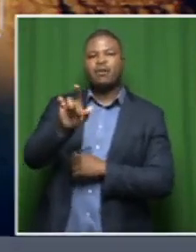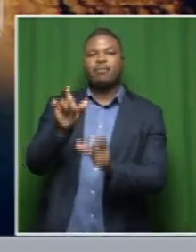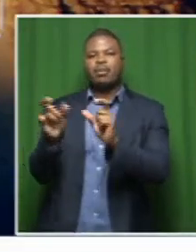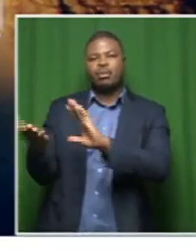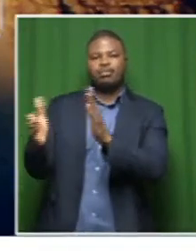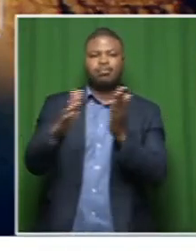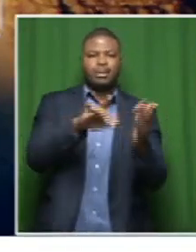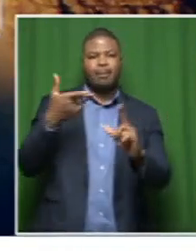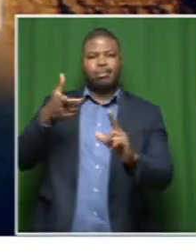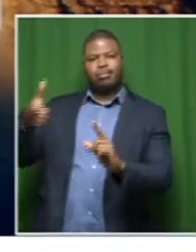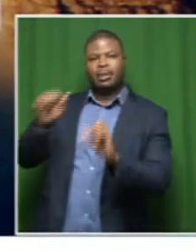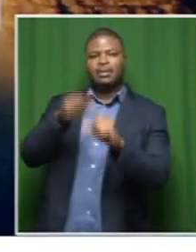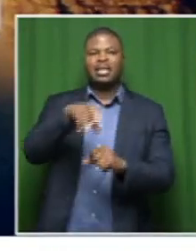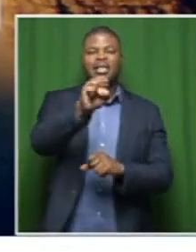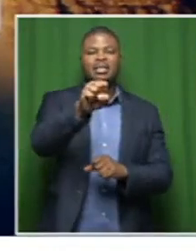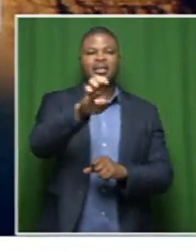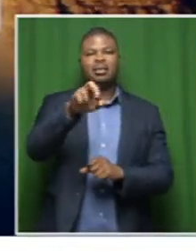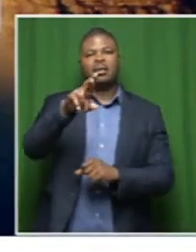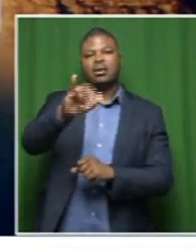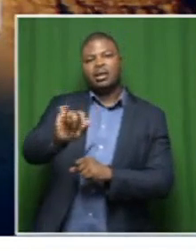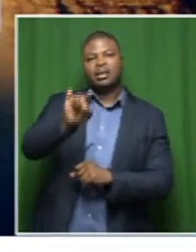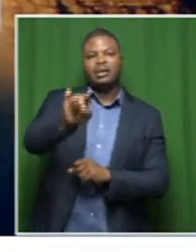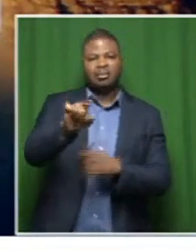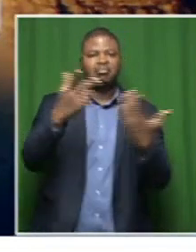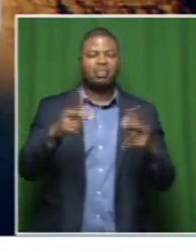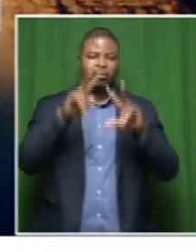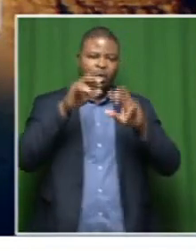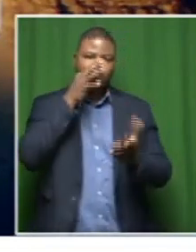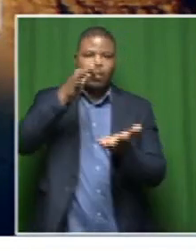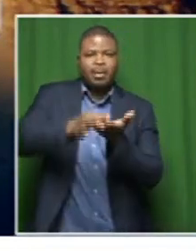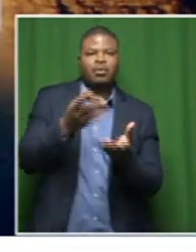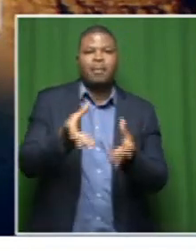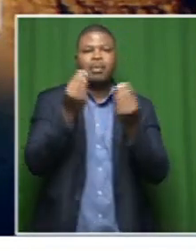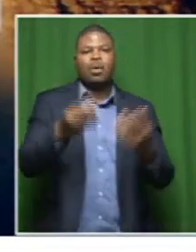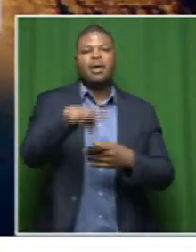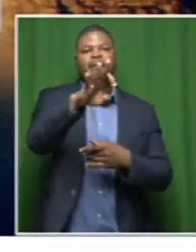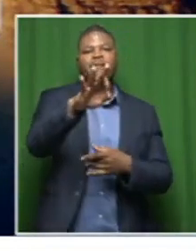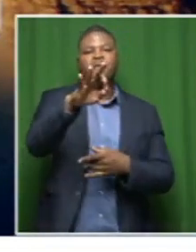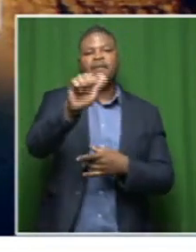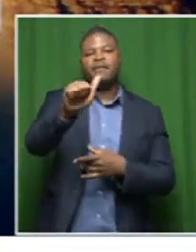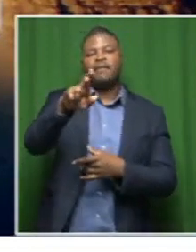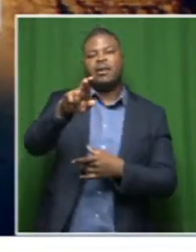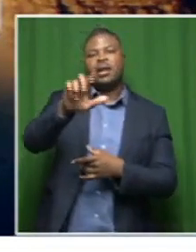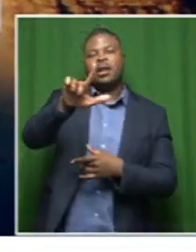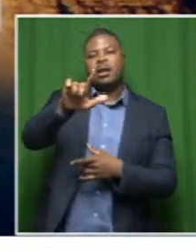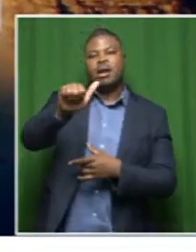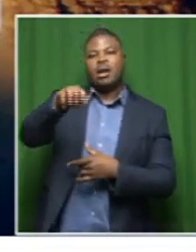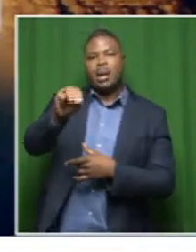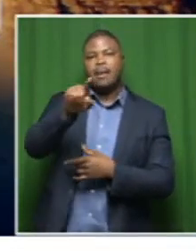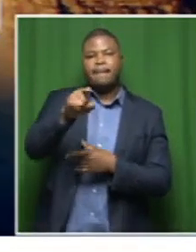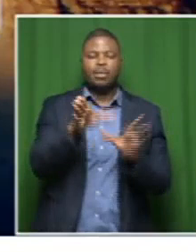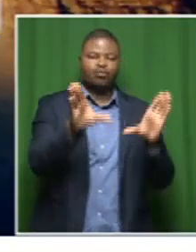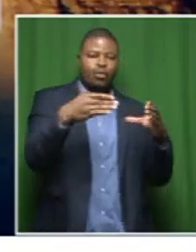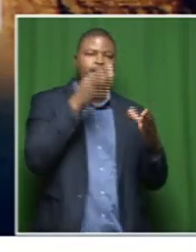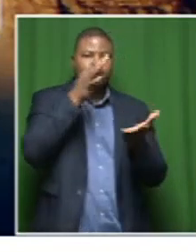or SERI, says that most of the recommendations that came out of the Farlam Commission are yet to be implemented. SERI is a